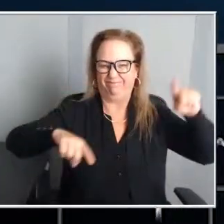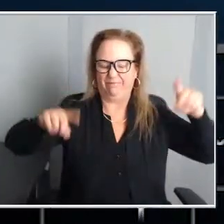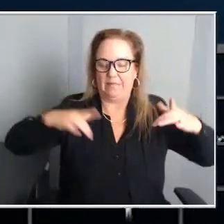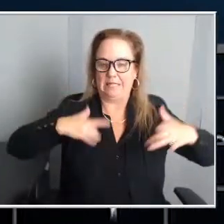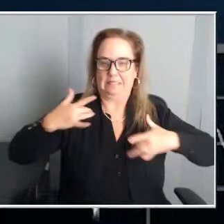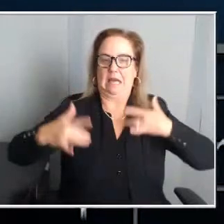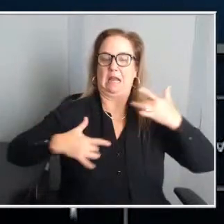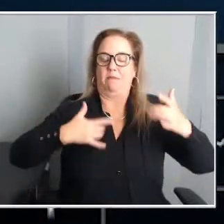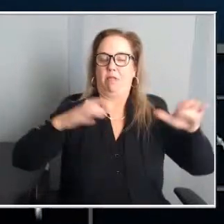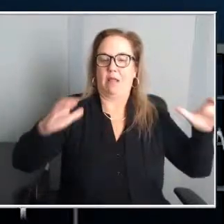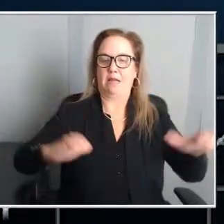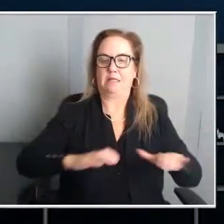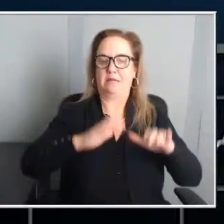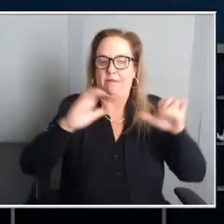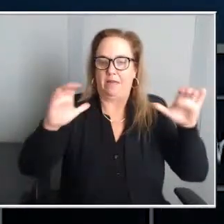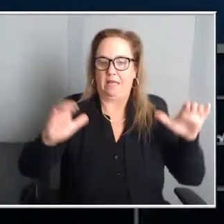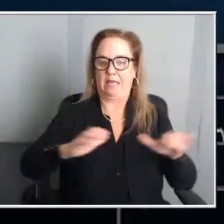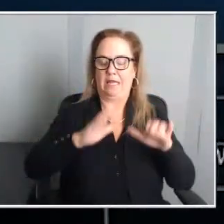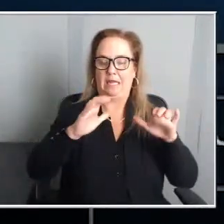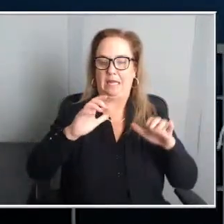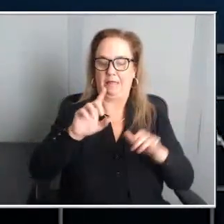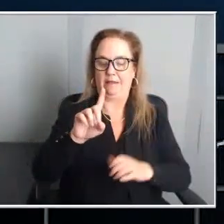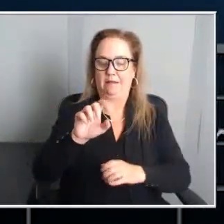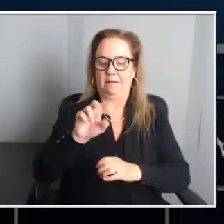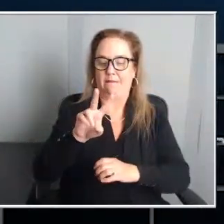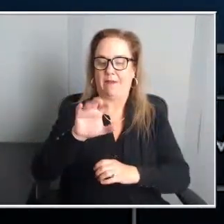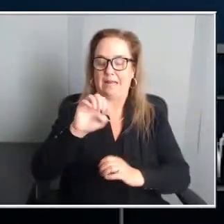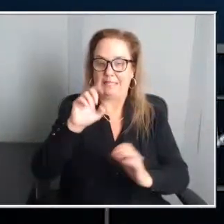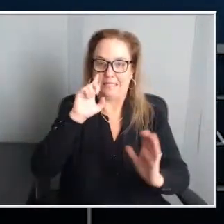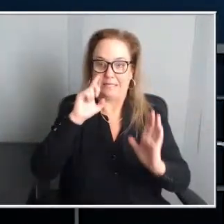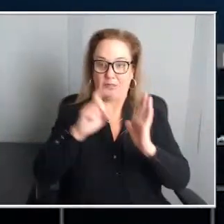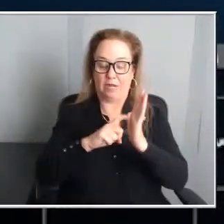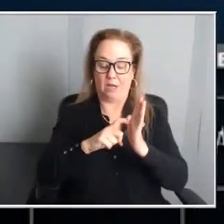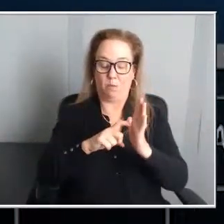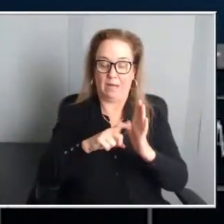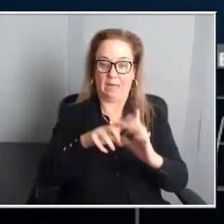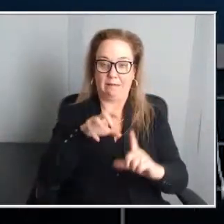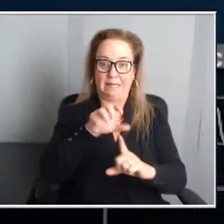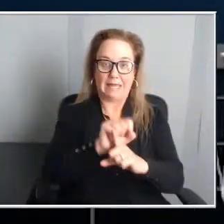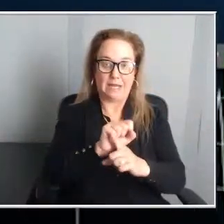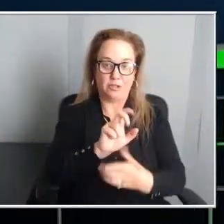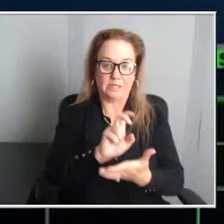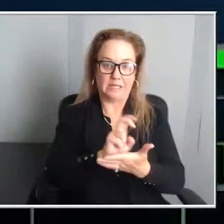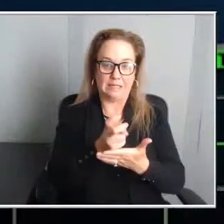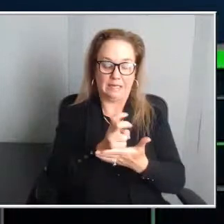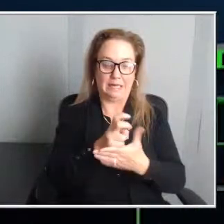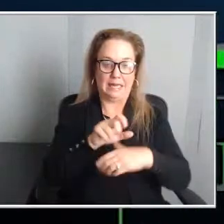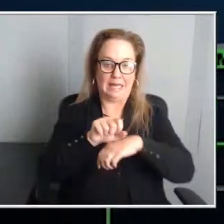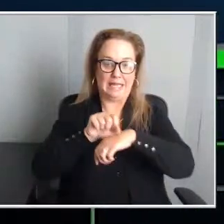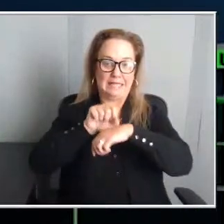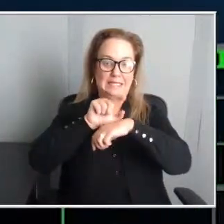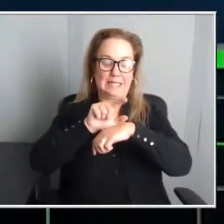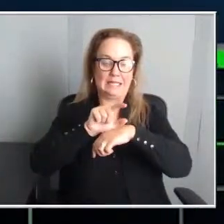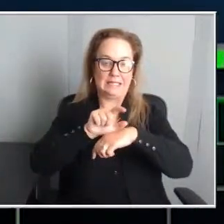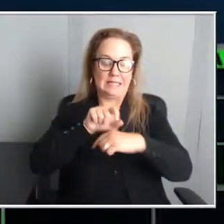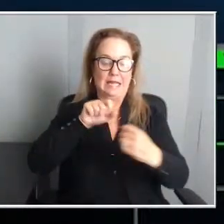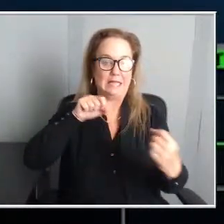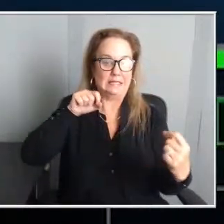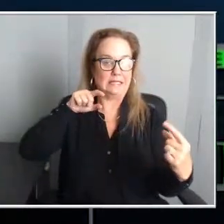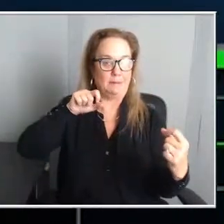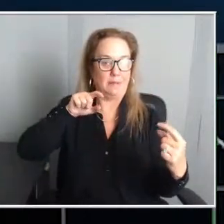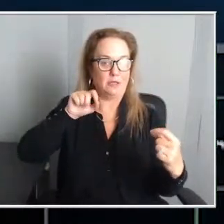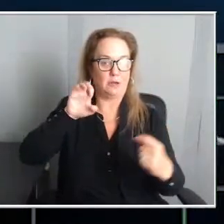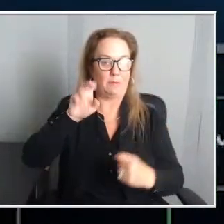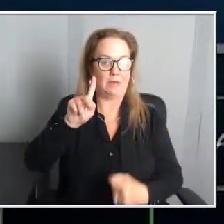the device can sense. And when it senses a seizure, the device sends an electrical stimulation back to the